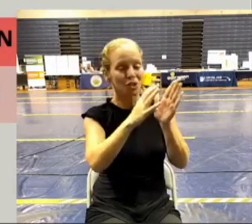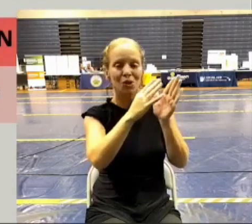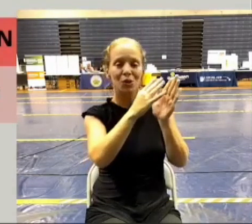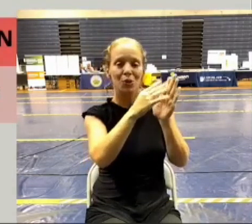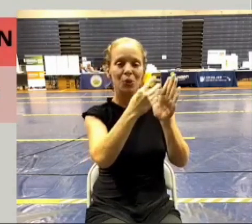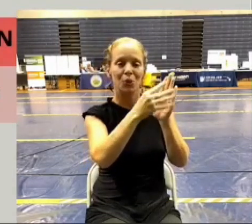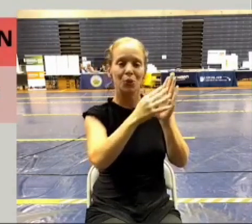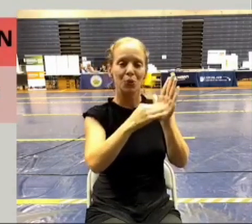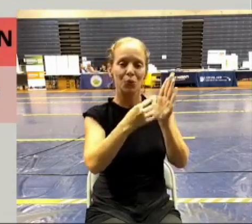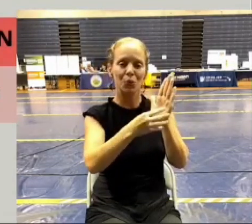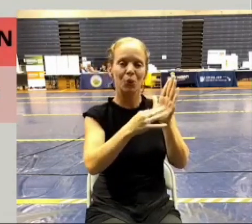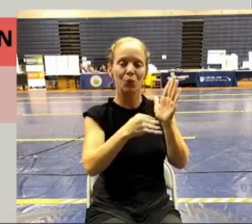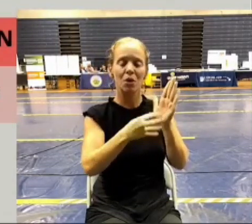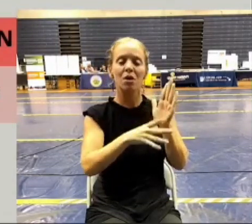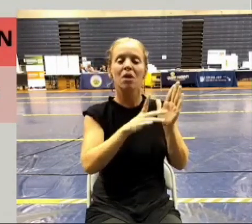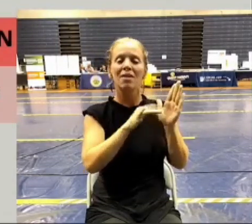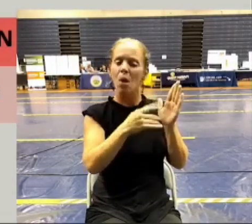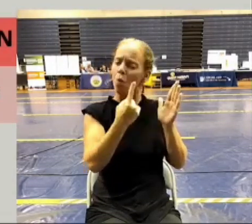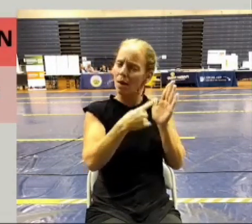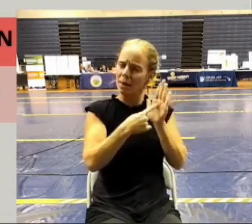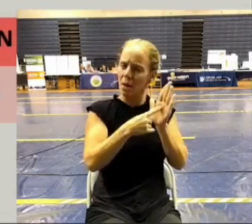site could be.